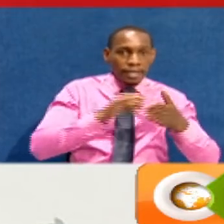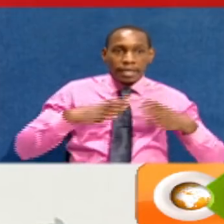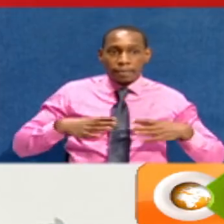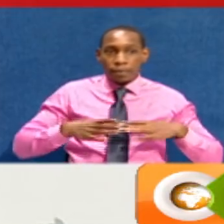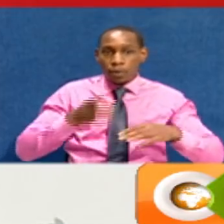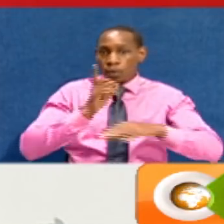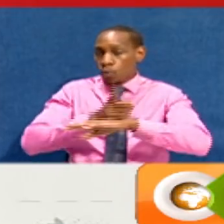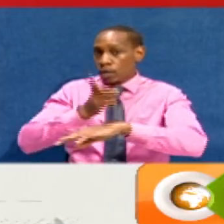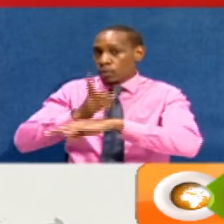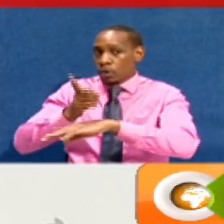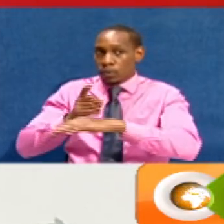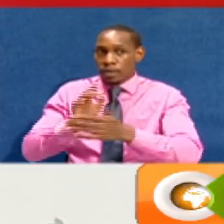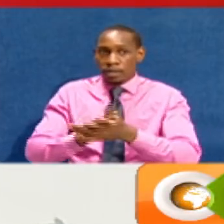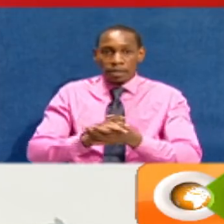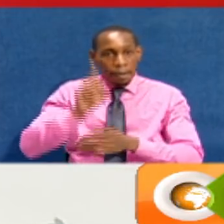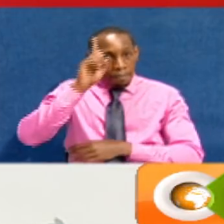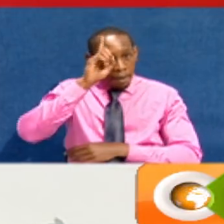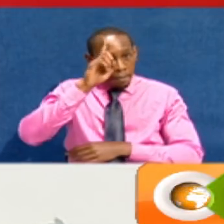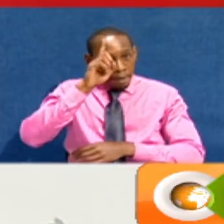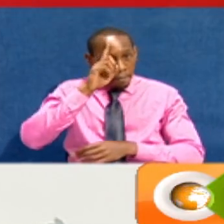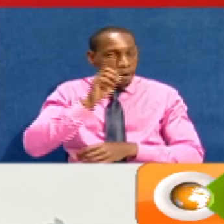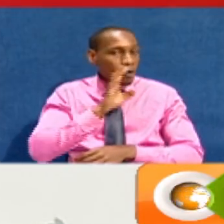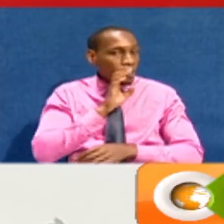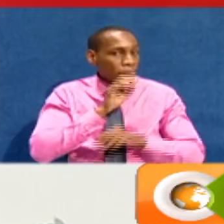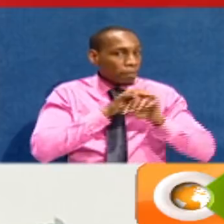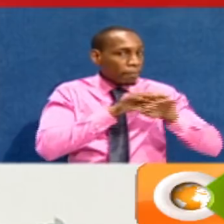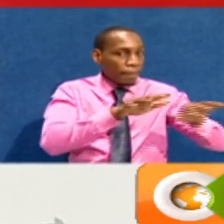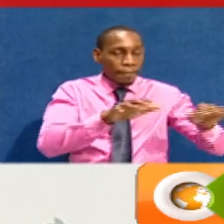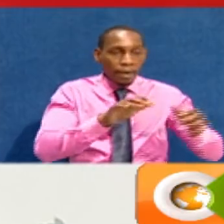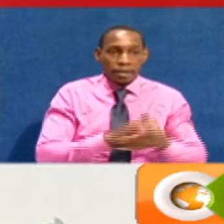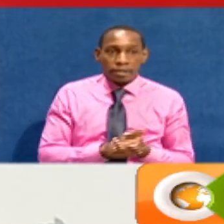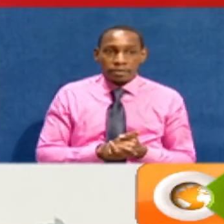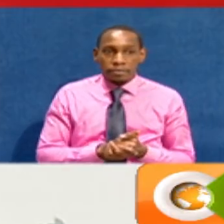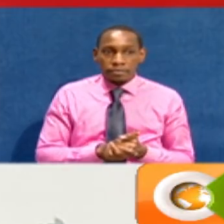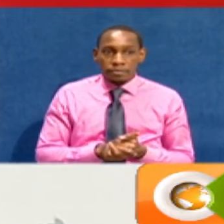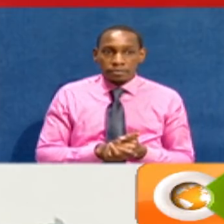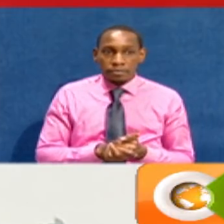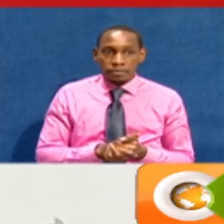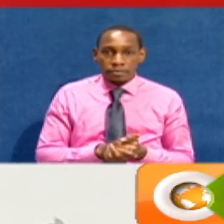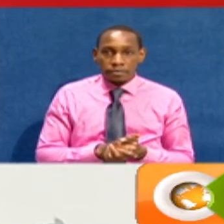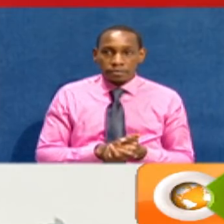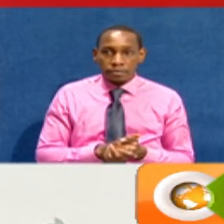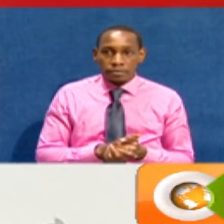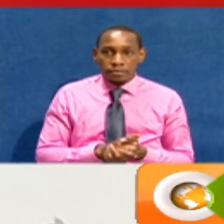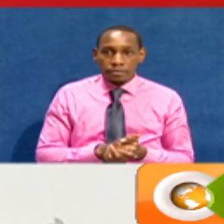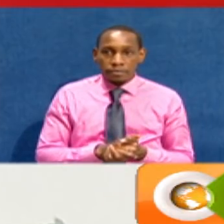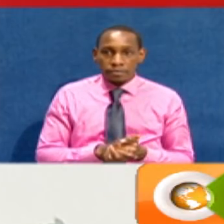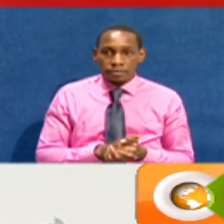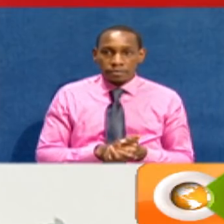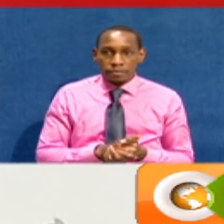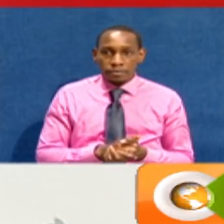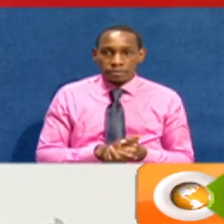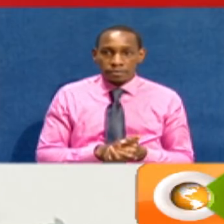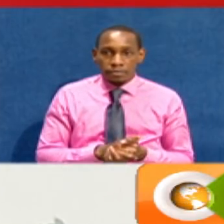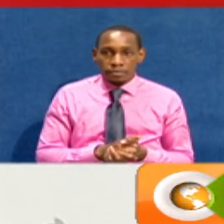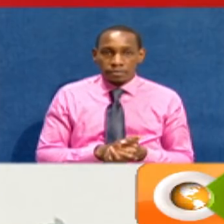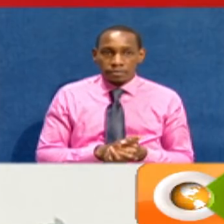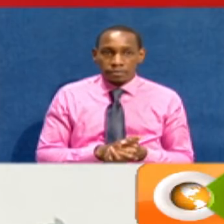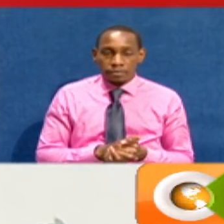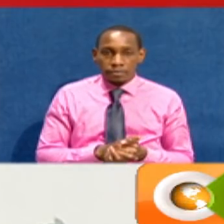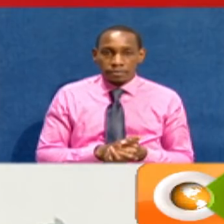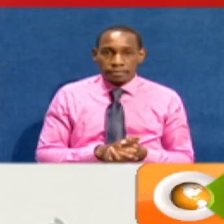people being warned against spreading rumors, which is great, but it will be even greater if there